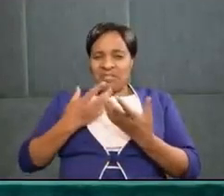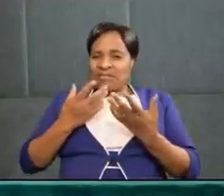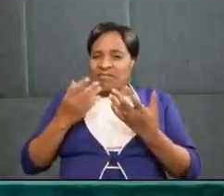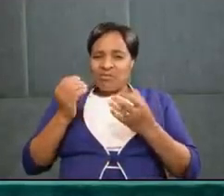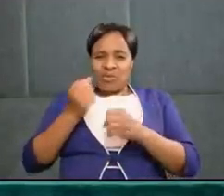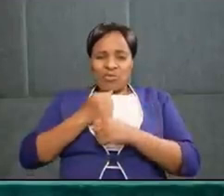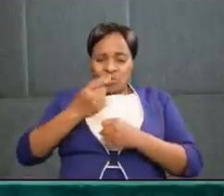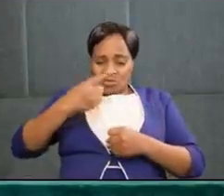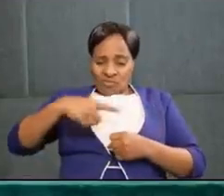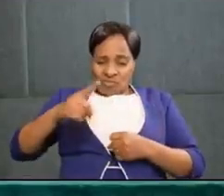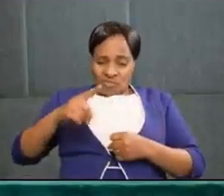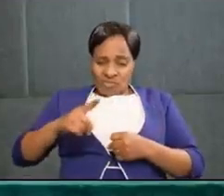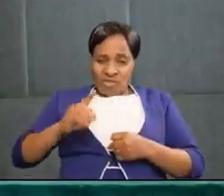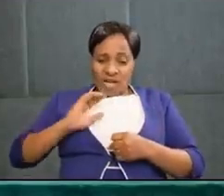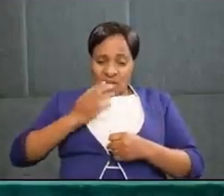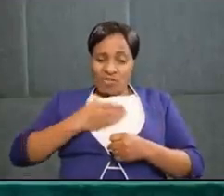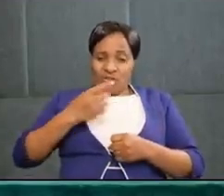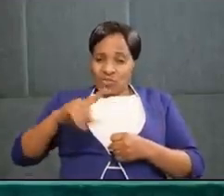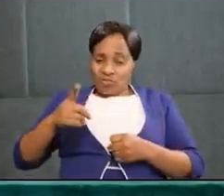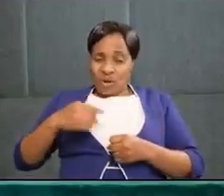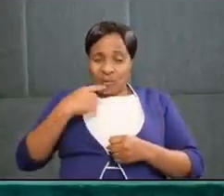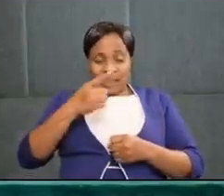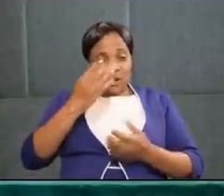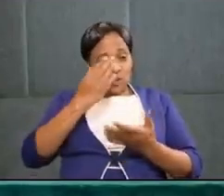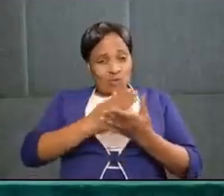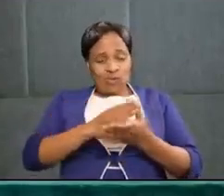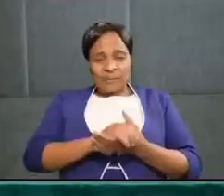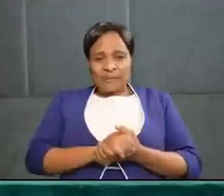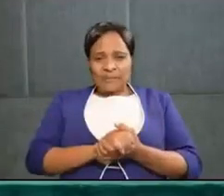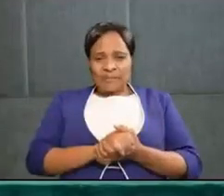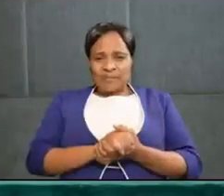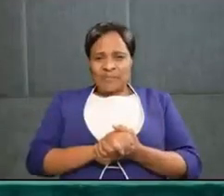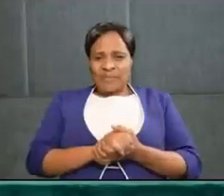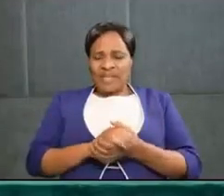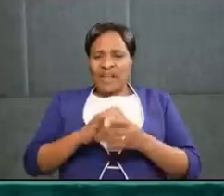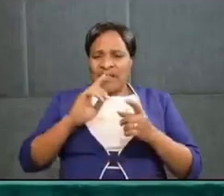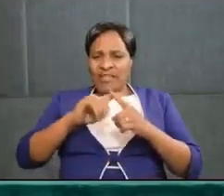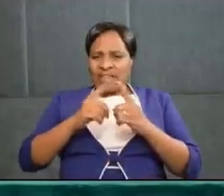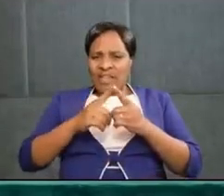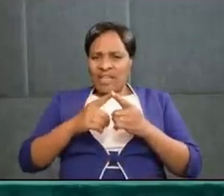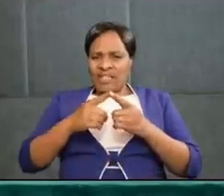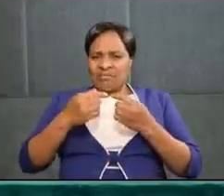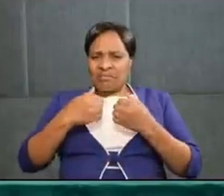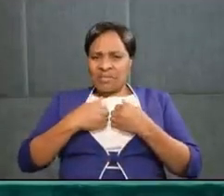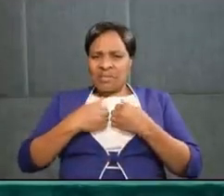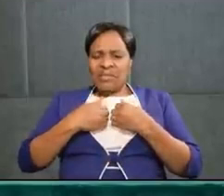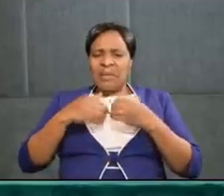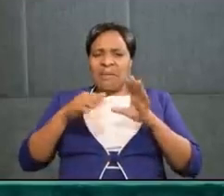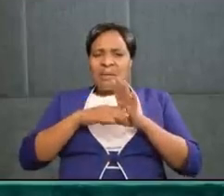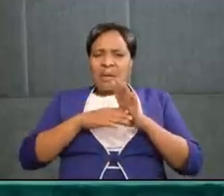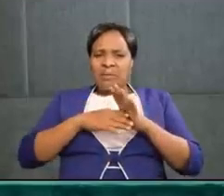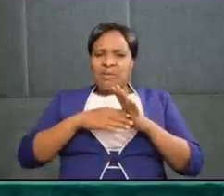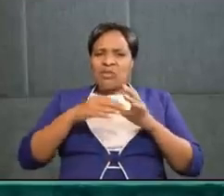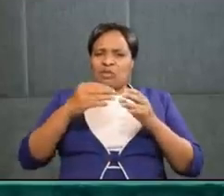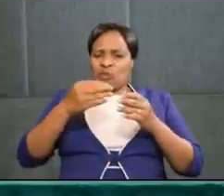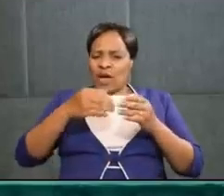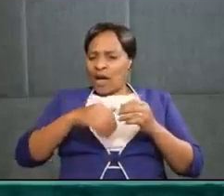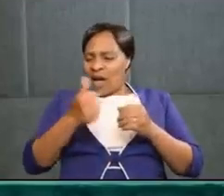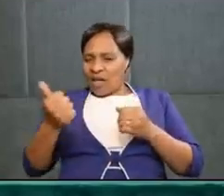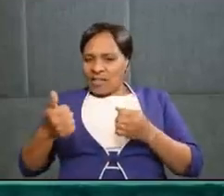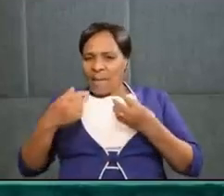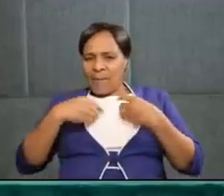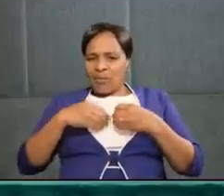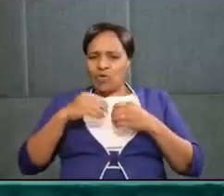can prove that I'm telling the truth. I received letters from them to fellow Jews in